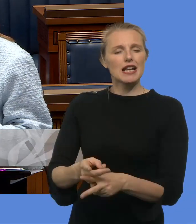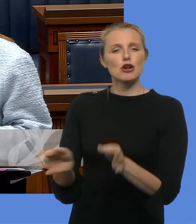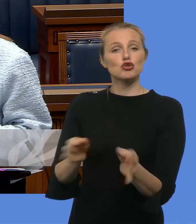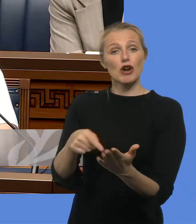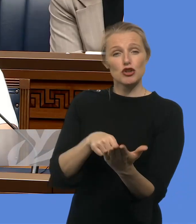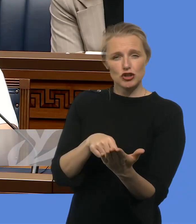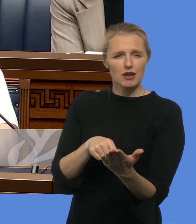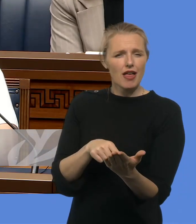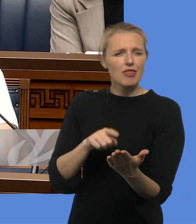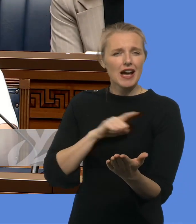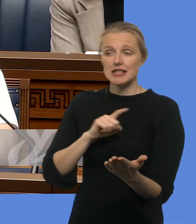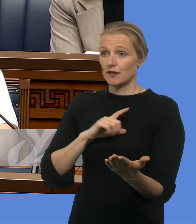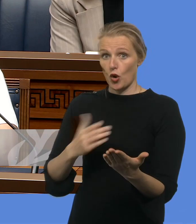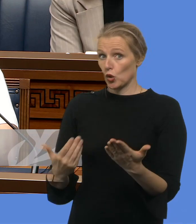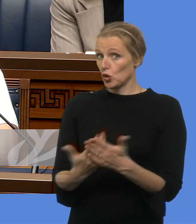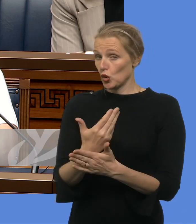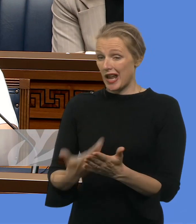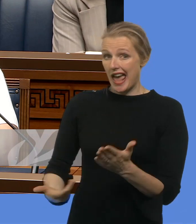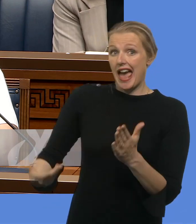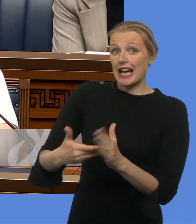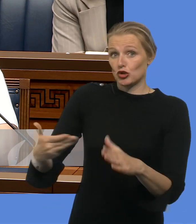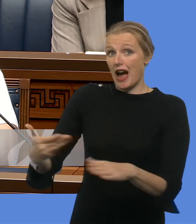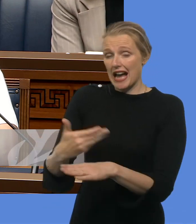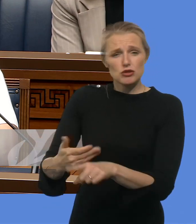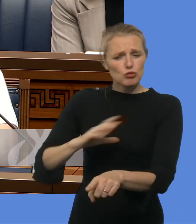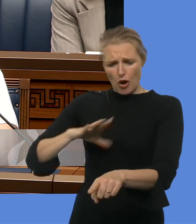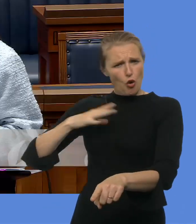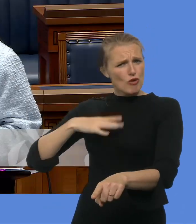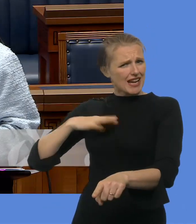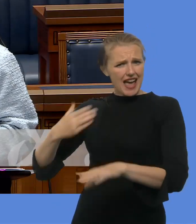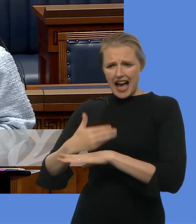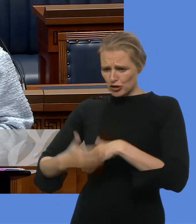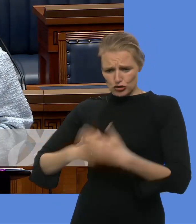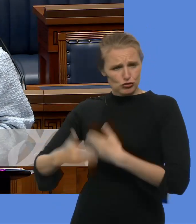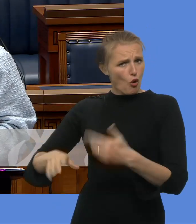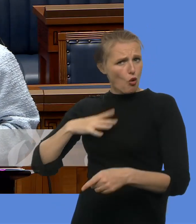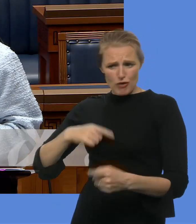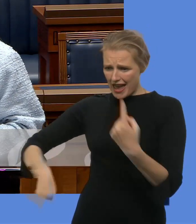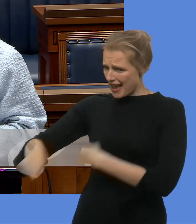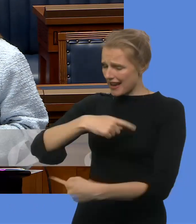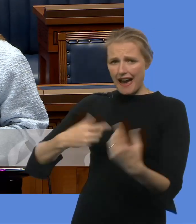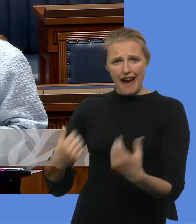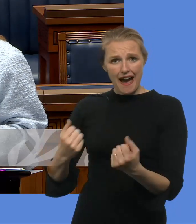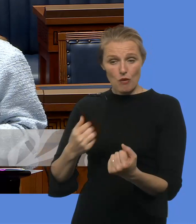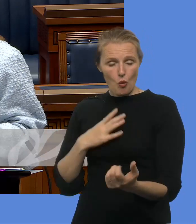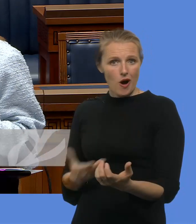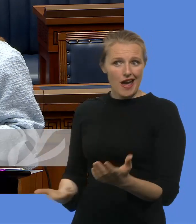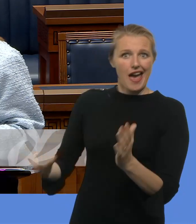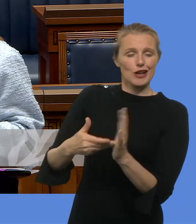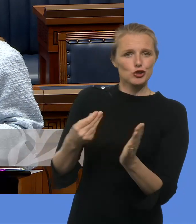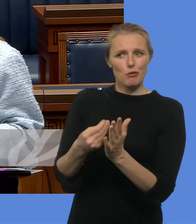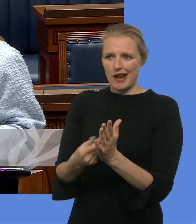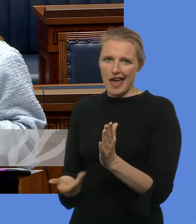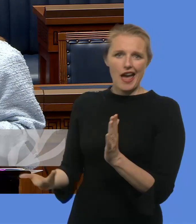and additional actions above and beyond those undertaken by departments within their remits on childcare, and should not be seen as the